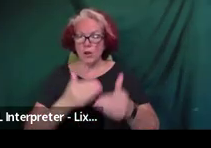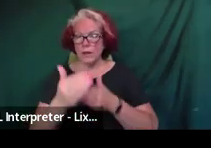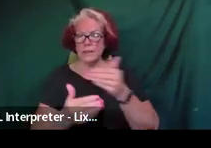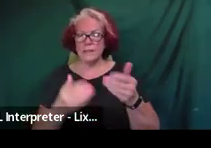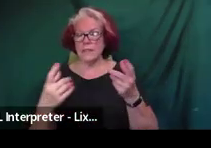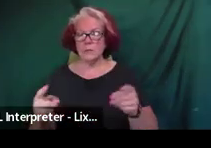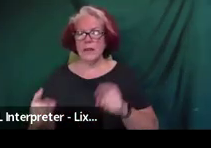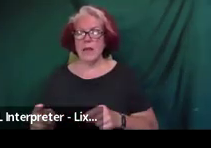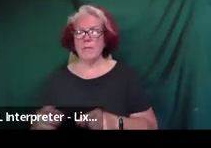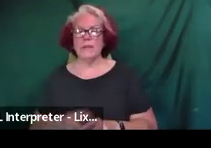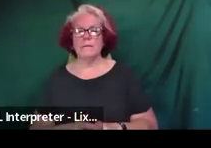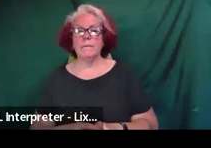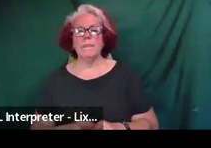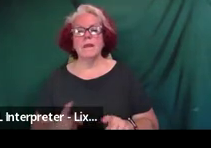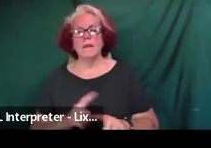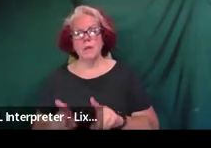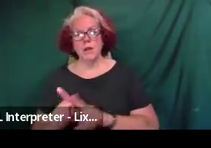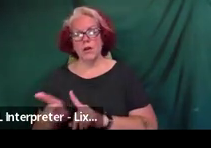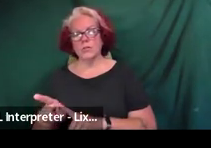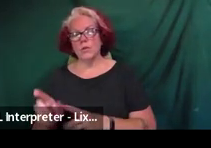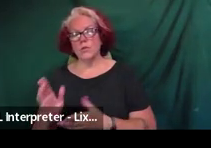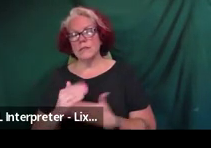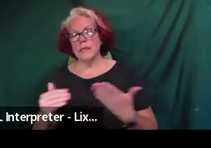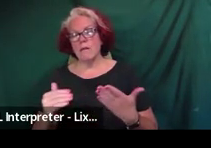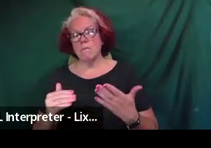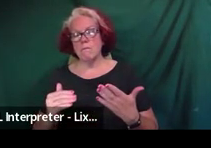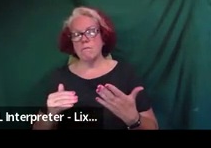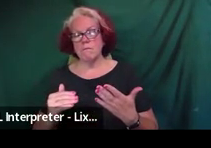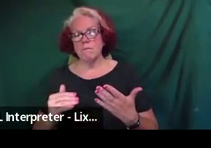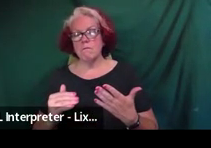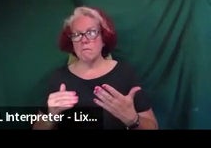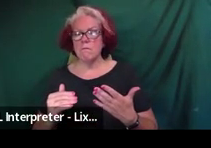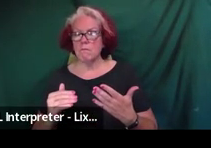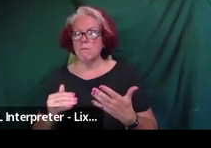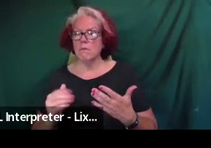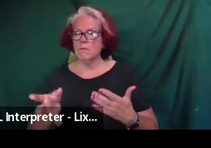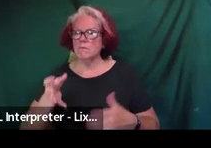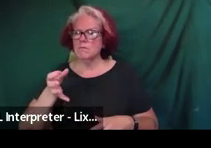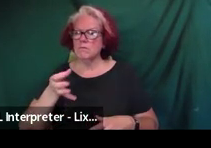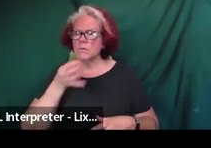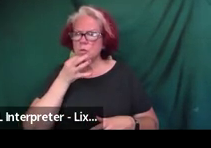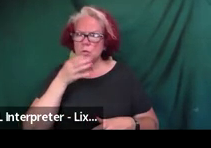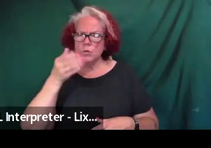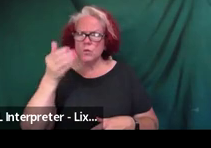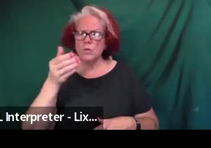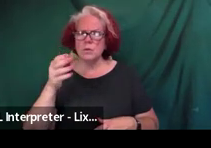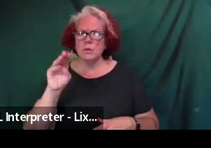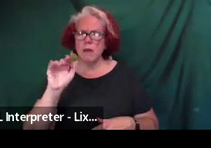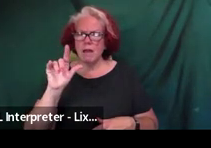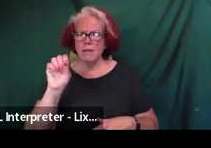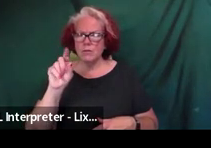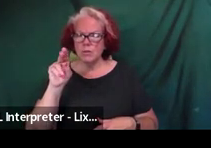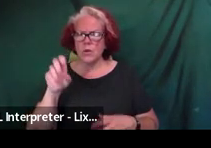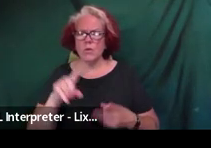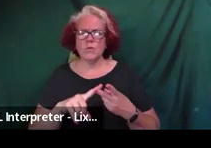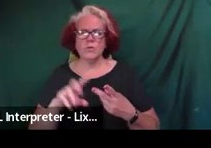speak to, but as well as some major upcoming milestones and potential risk, just knowing that things are